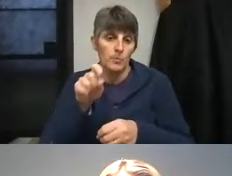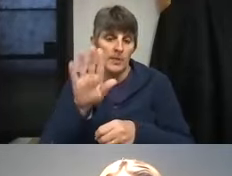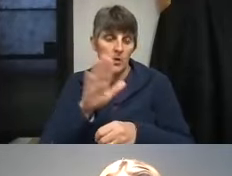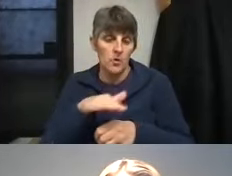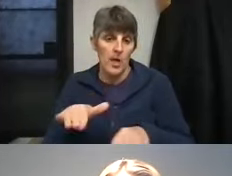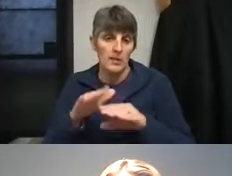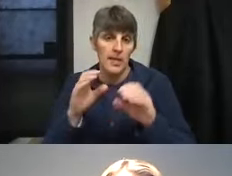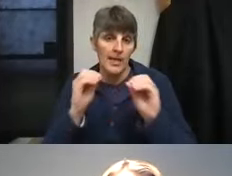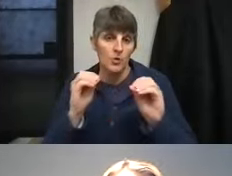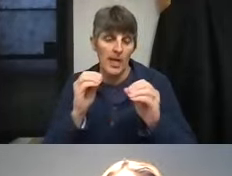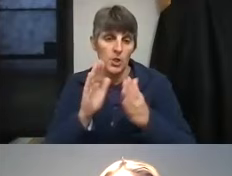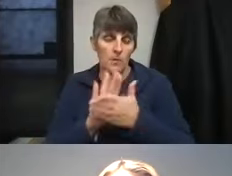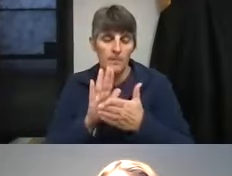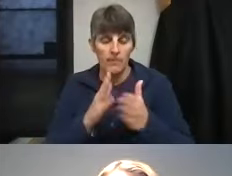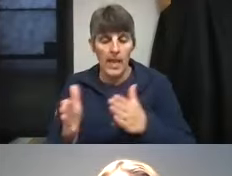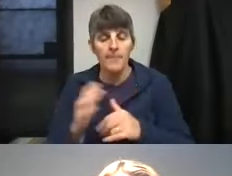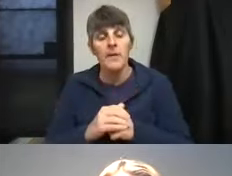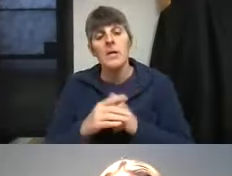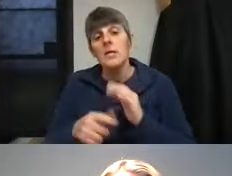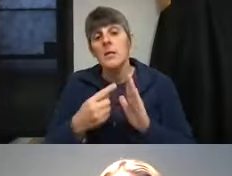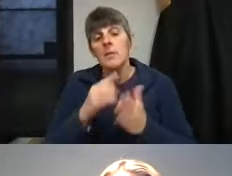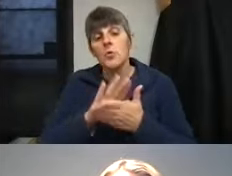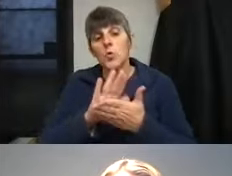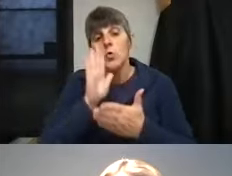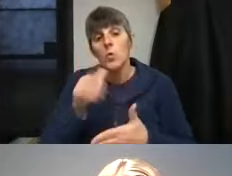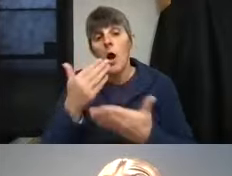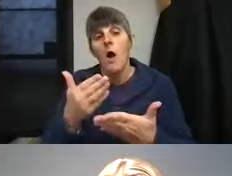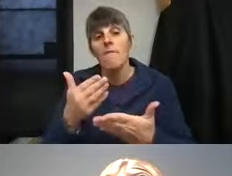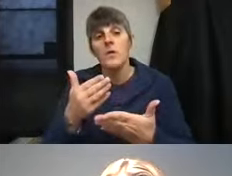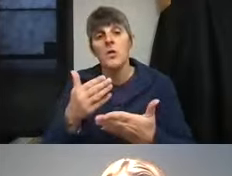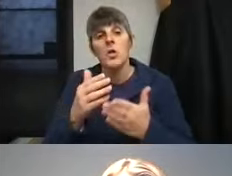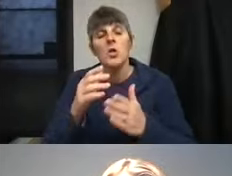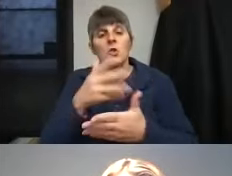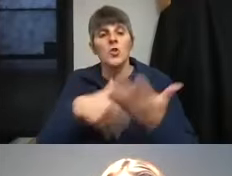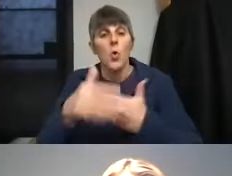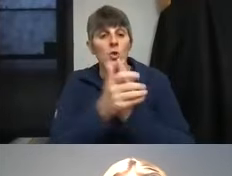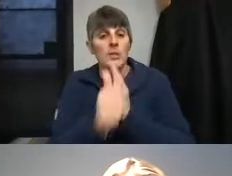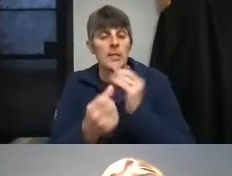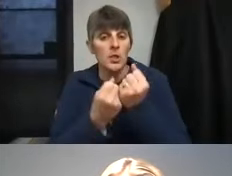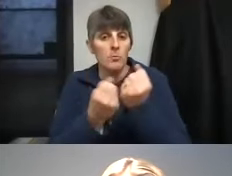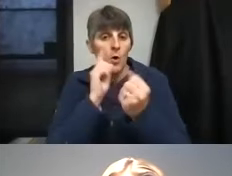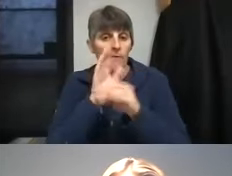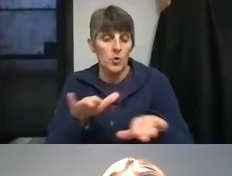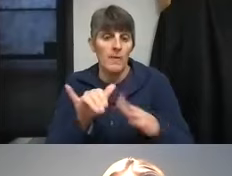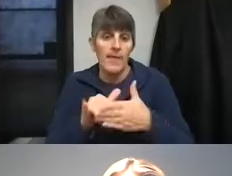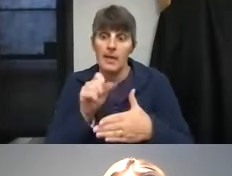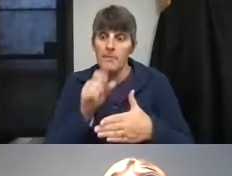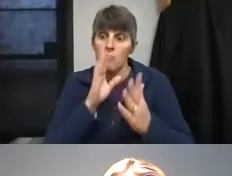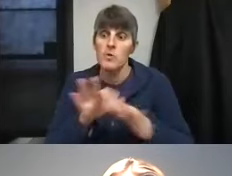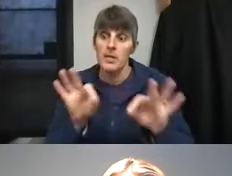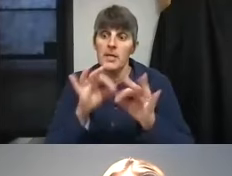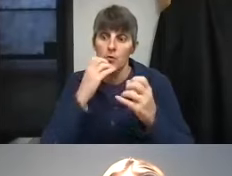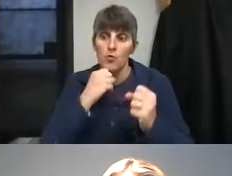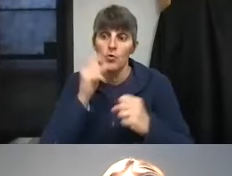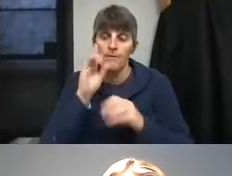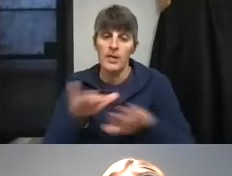child's educational plan. Sometimes schools will offer social skills support to children. This can be really crucial